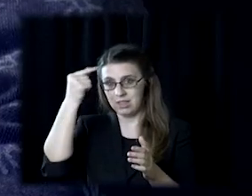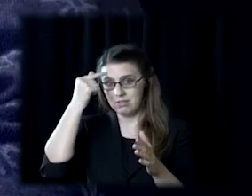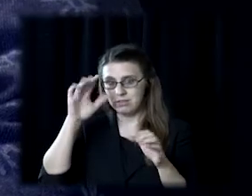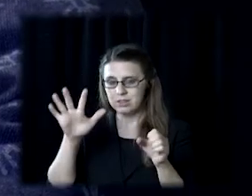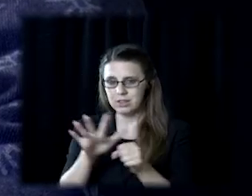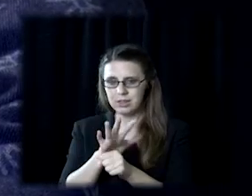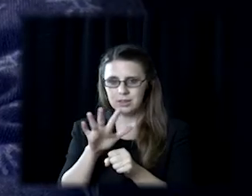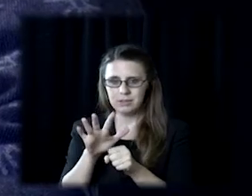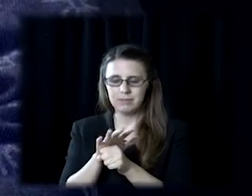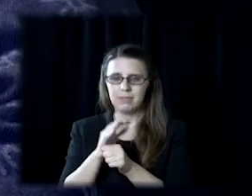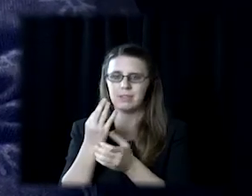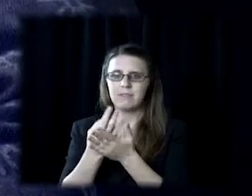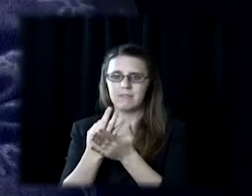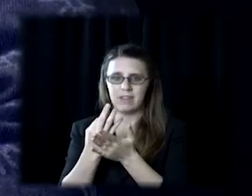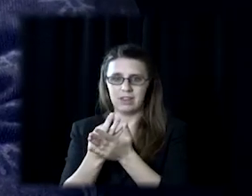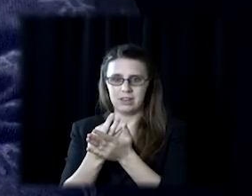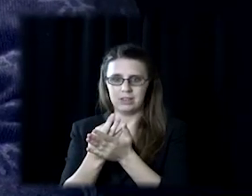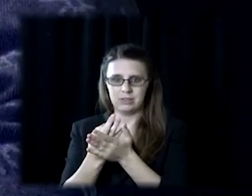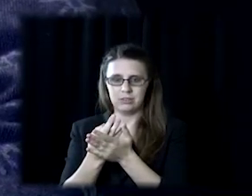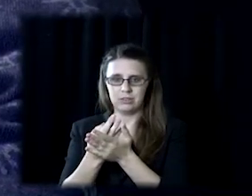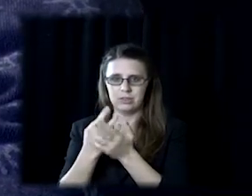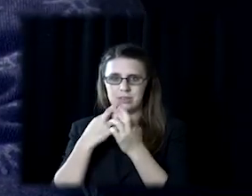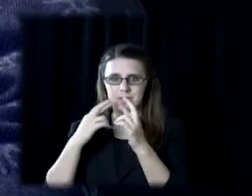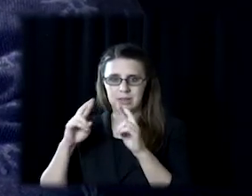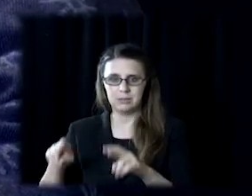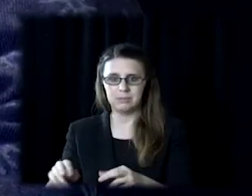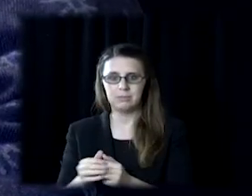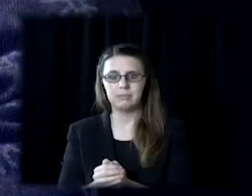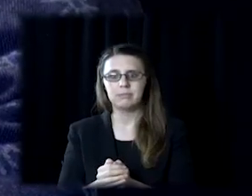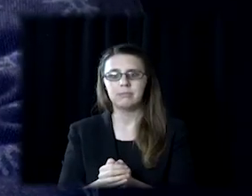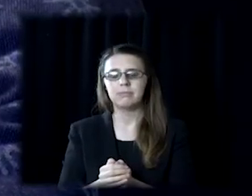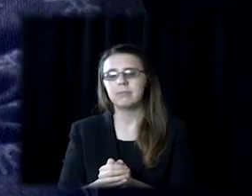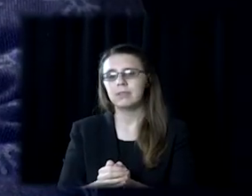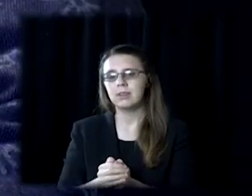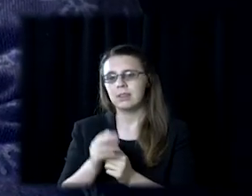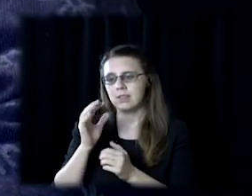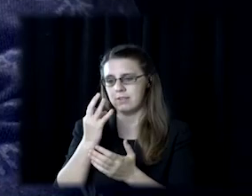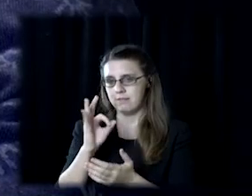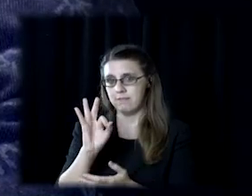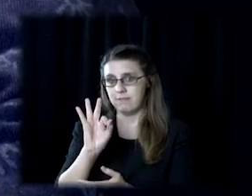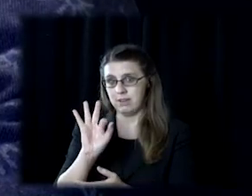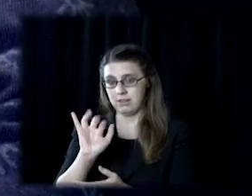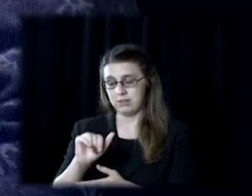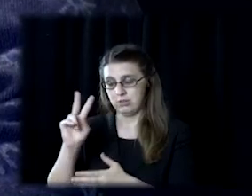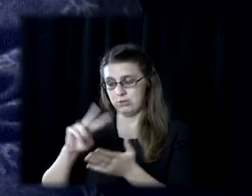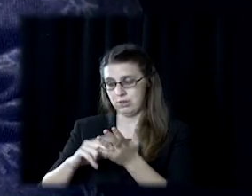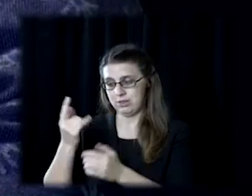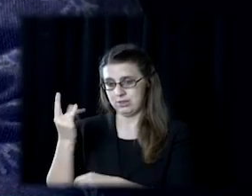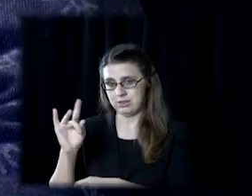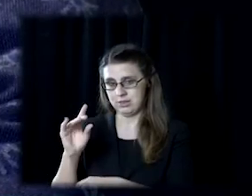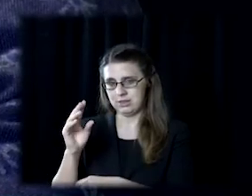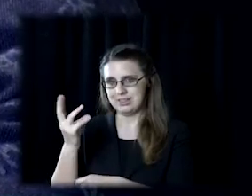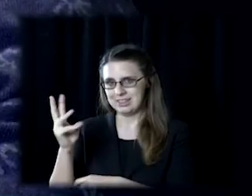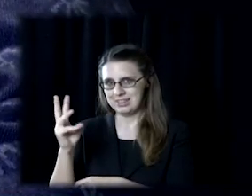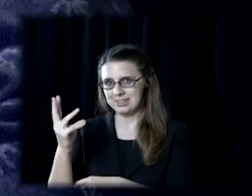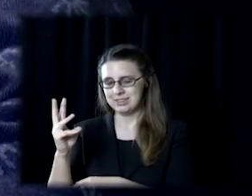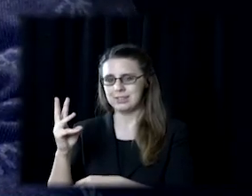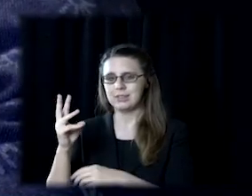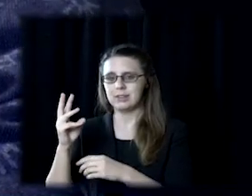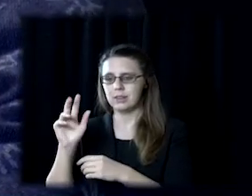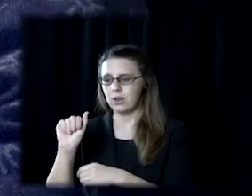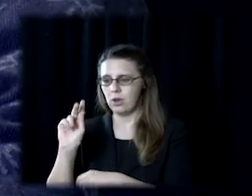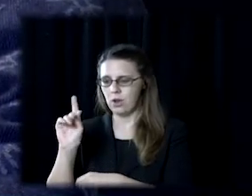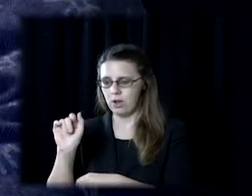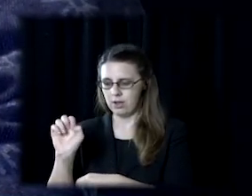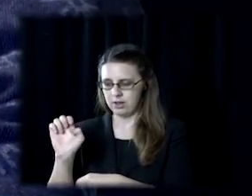We welcome this week's presentation of the fiscal year 2016 audit and hope the government will ensure fiscal years